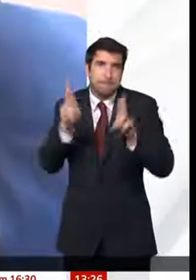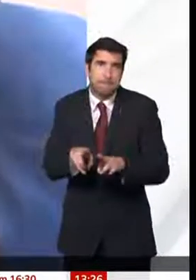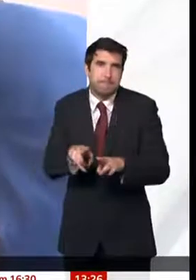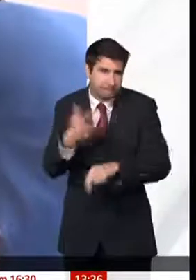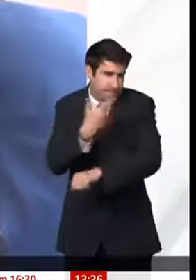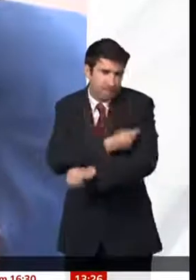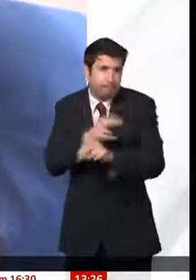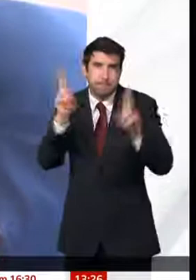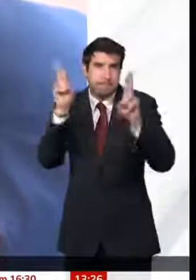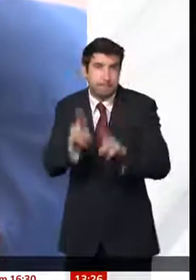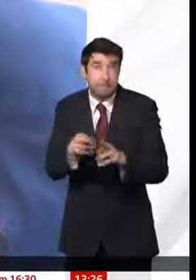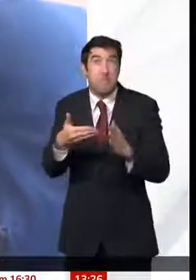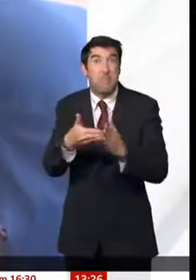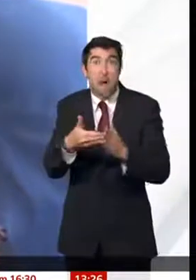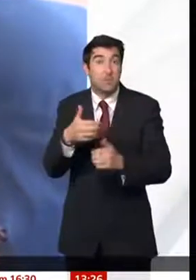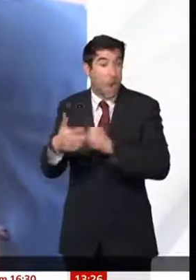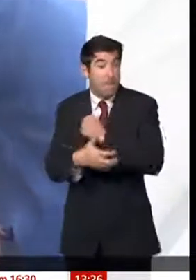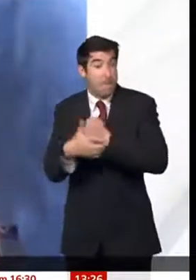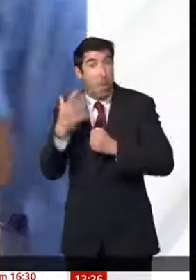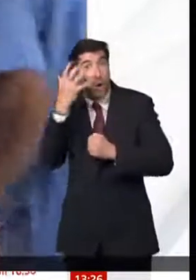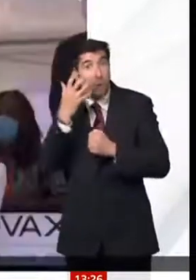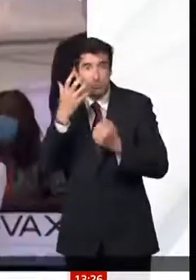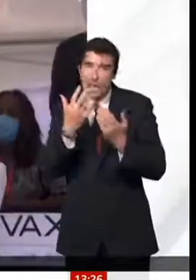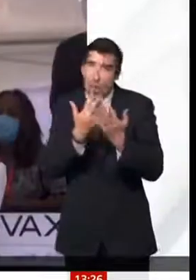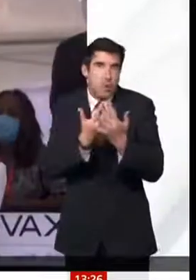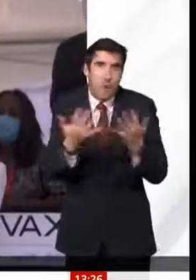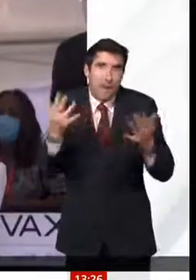wider concern is that if they are not protected, then the